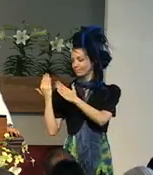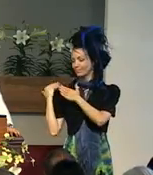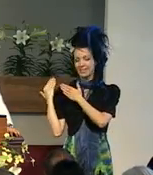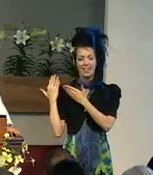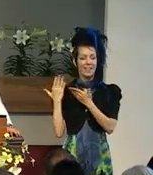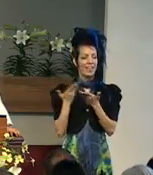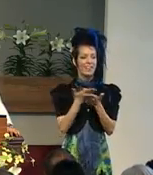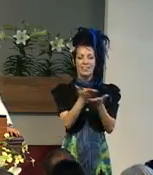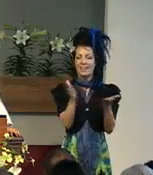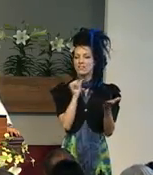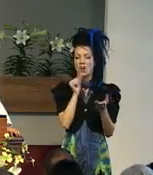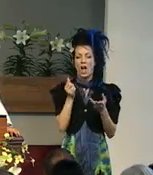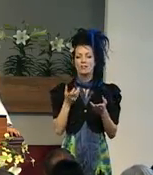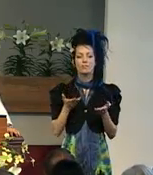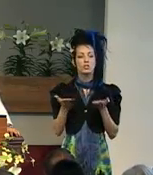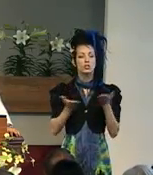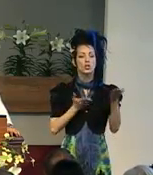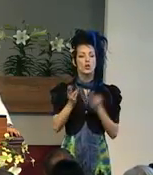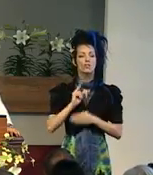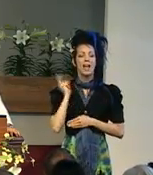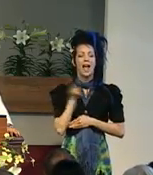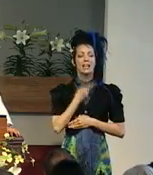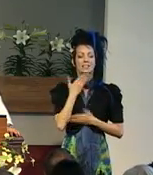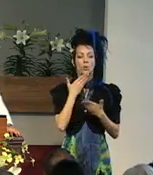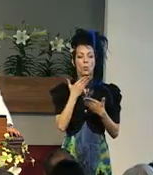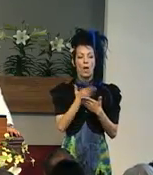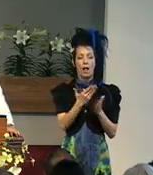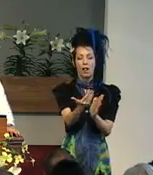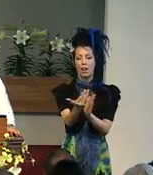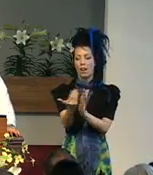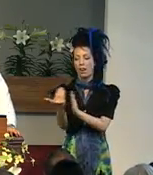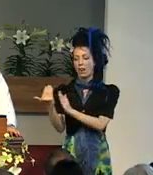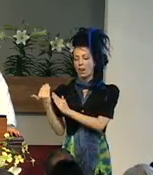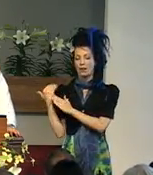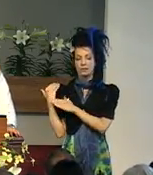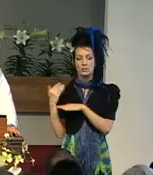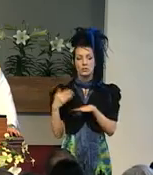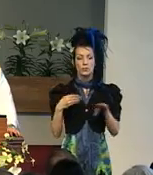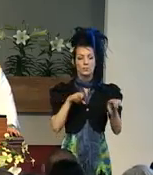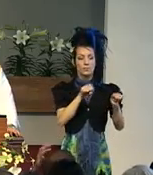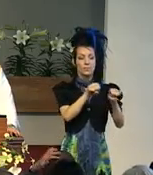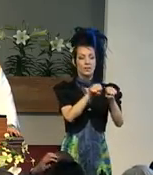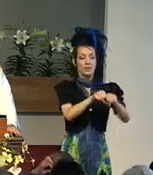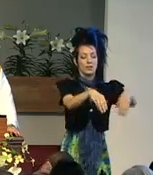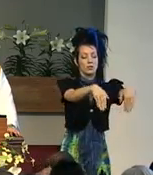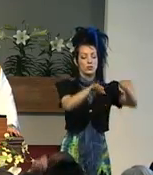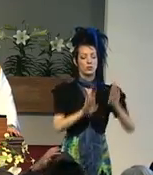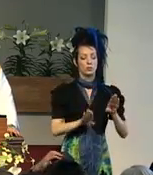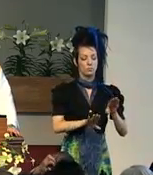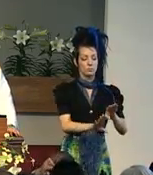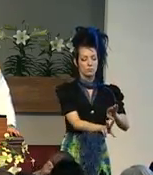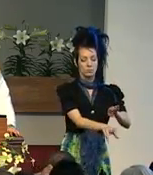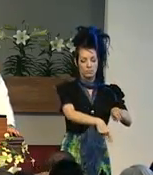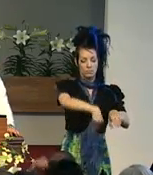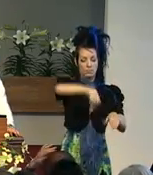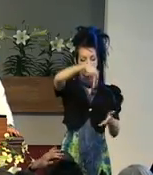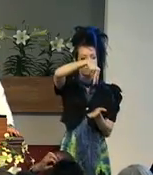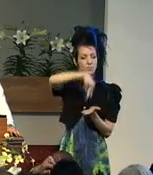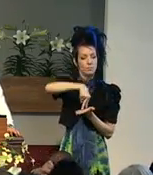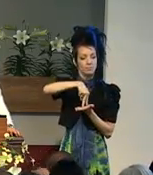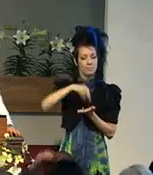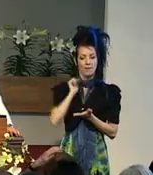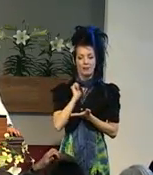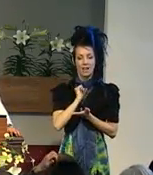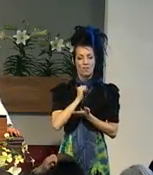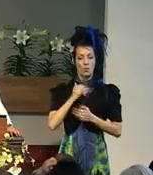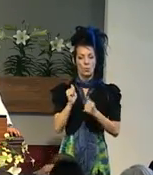that have not served us well, and to come out of our own tombs on this Easter Sunday morning with joy and with